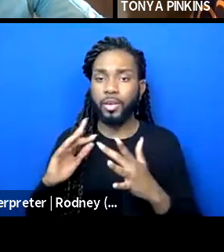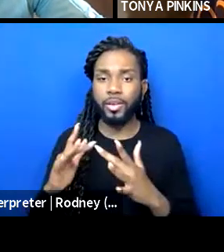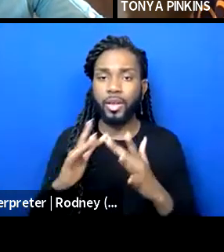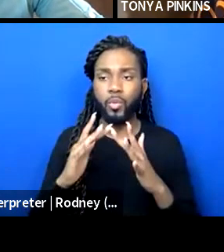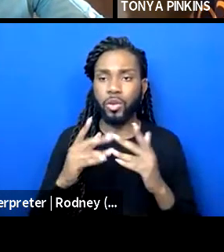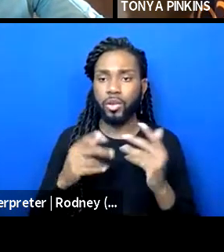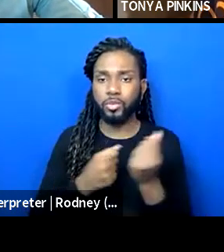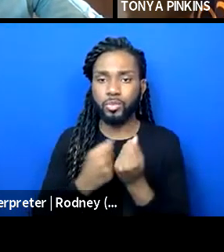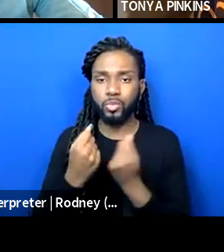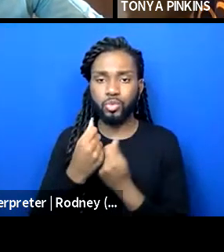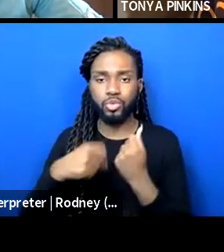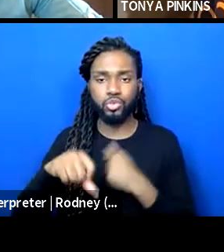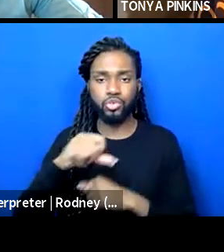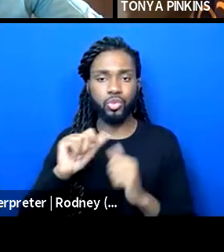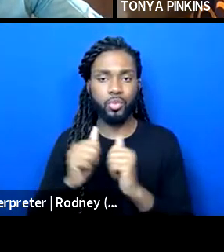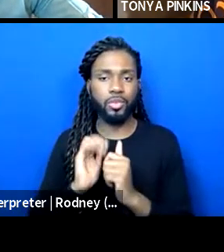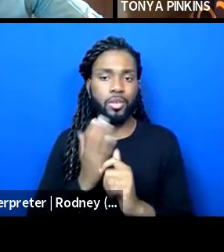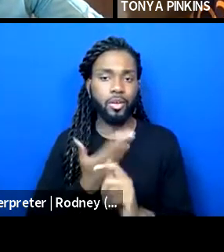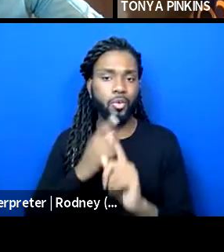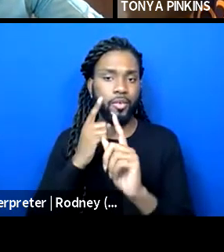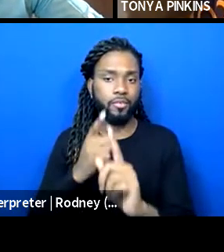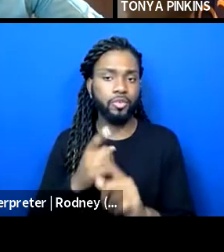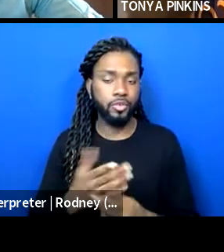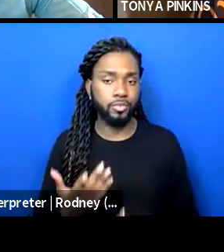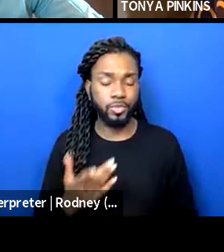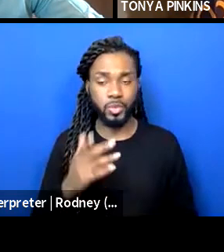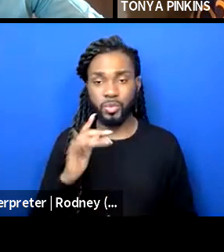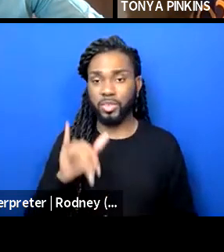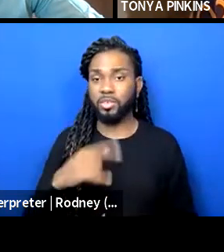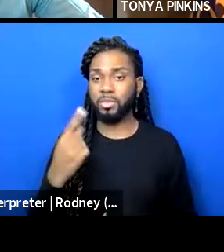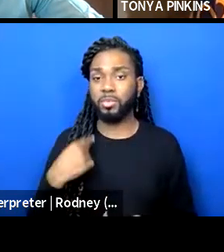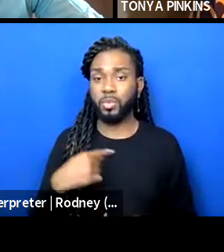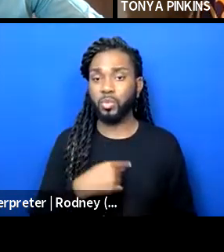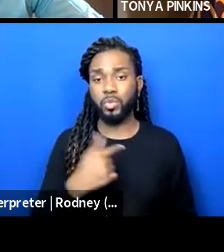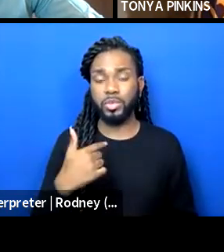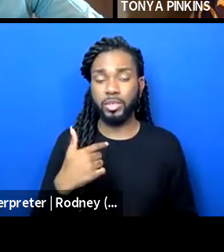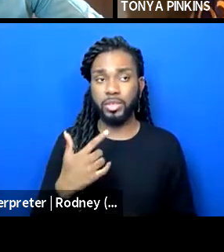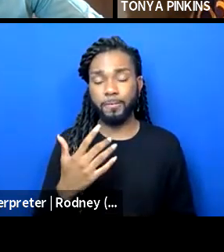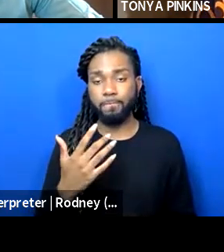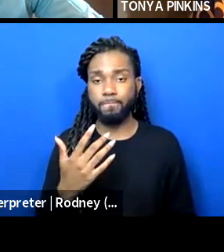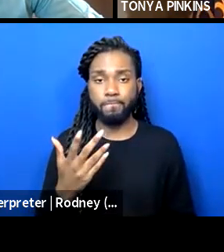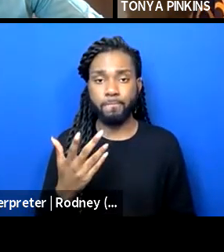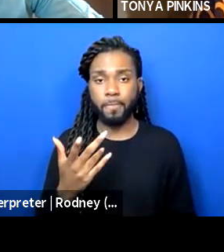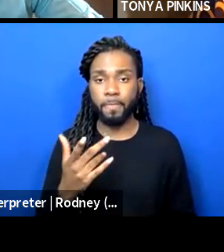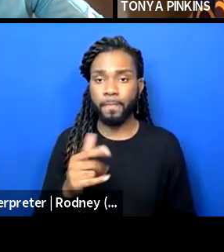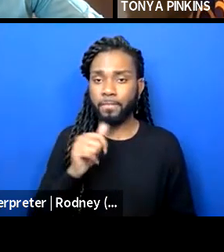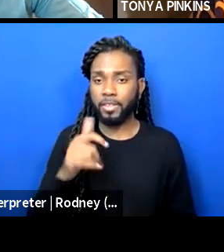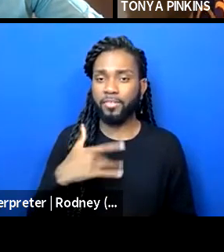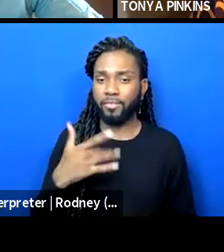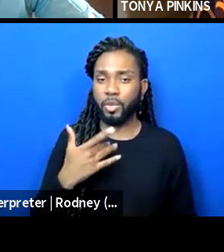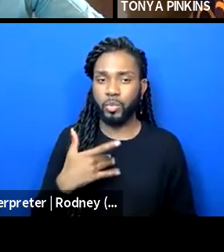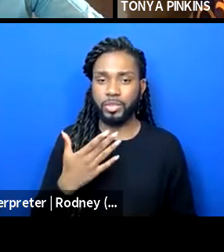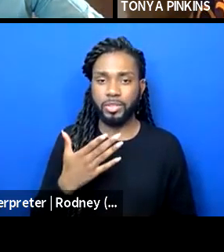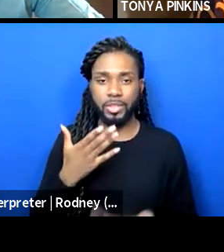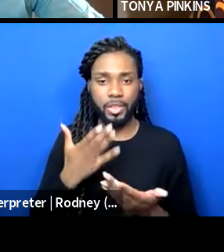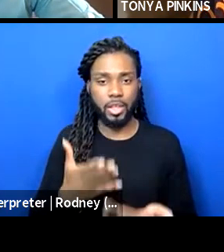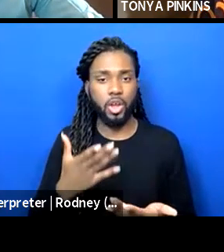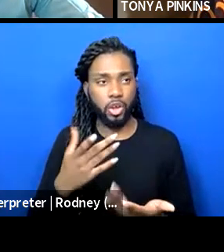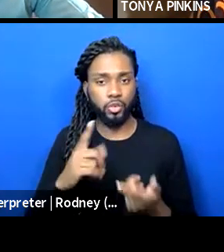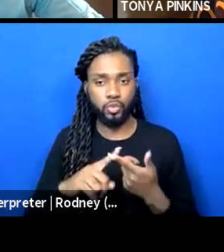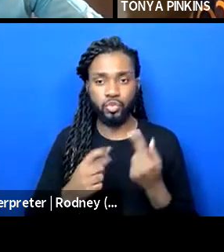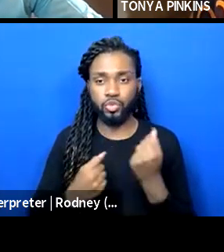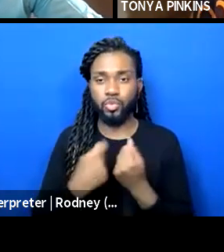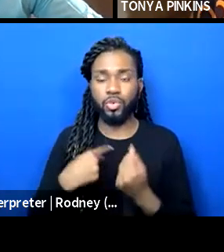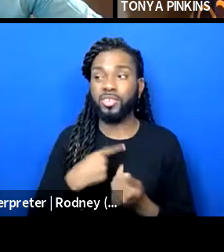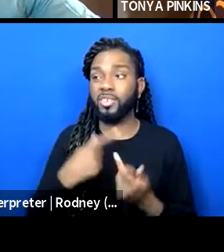other in our efforts. And so, yeah, it was something that we didn't feel existed to support us. So we made it like